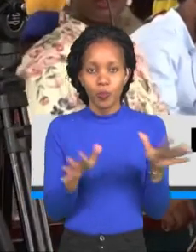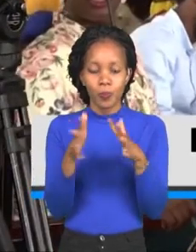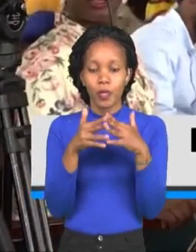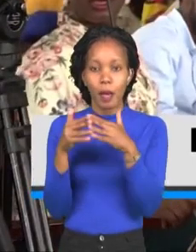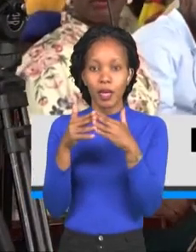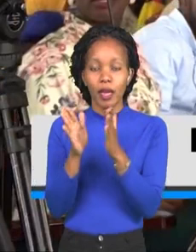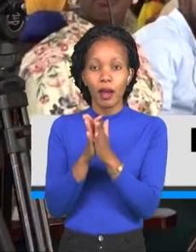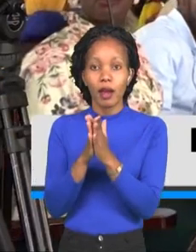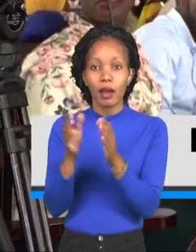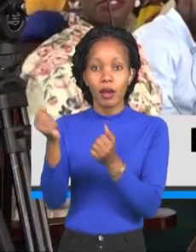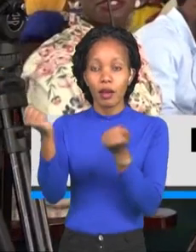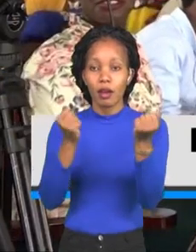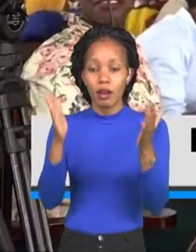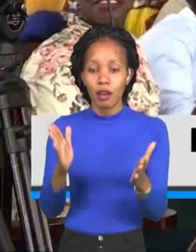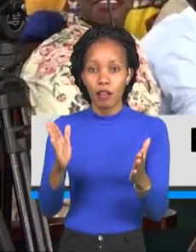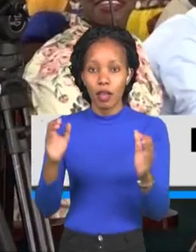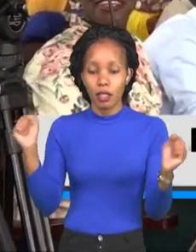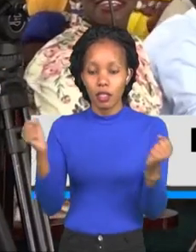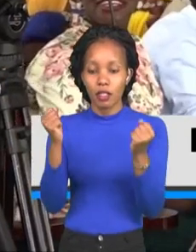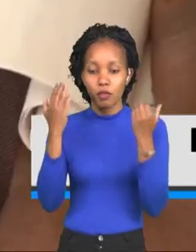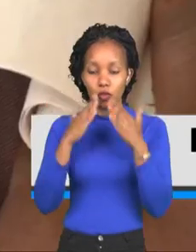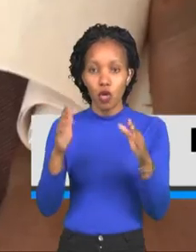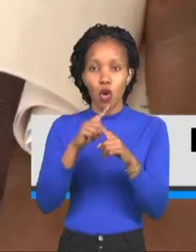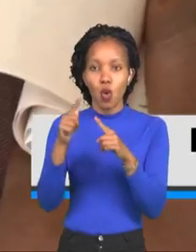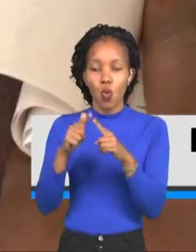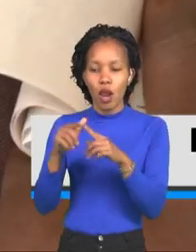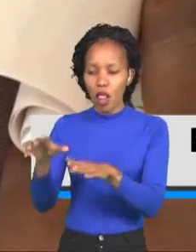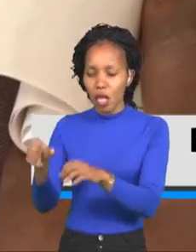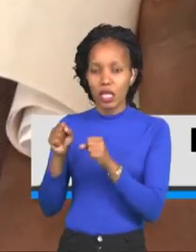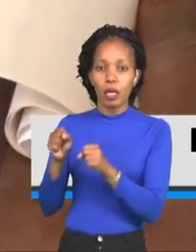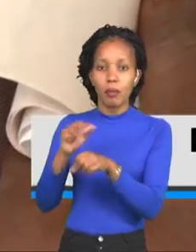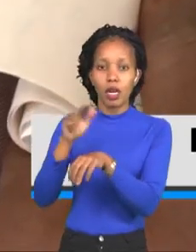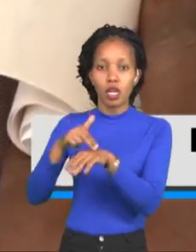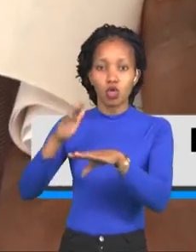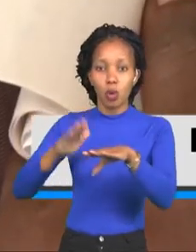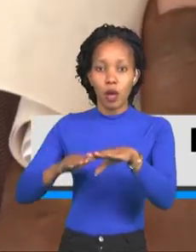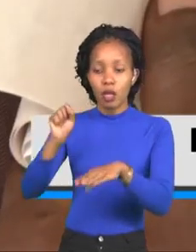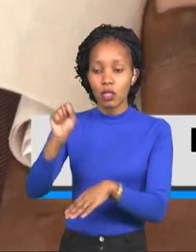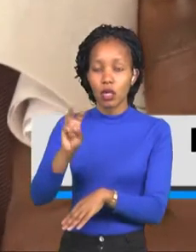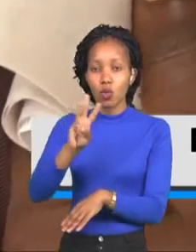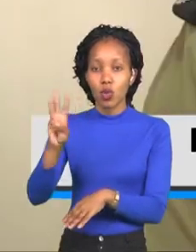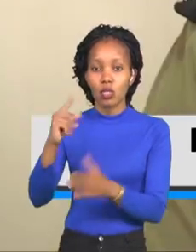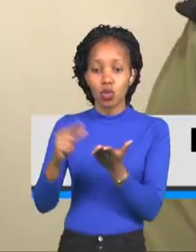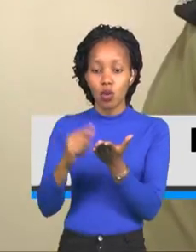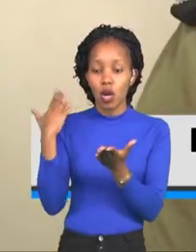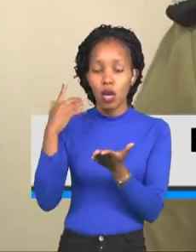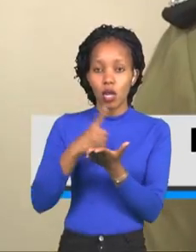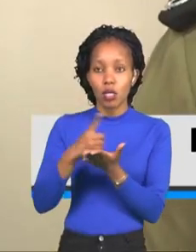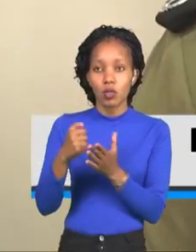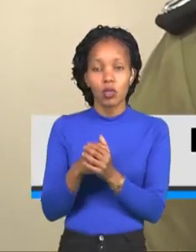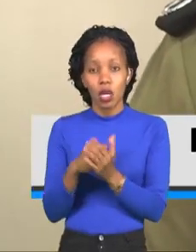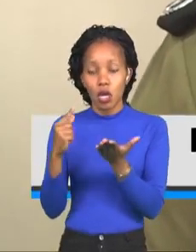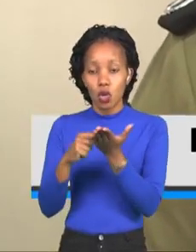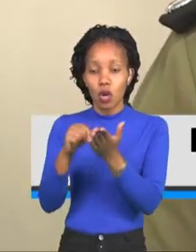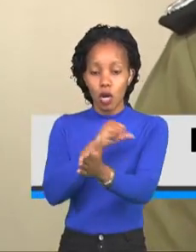her driver have been rescued unharmed after being kidnapped in a national park in southwestern Uganda last week, Ugandan